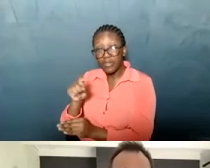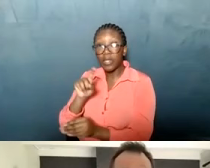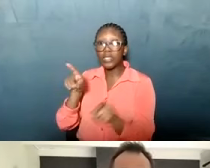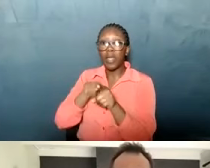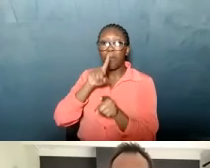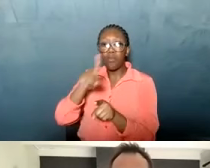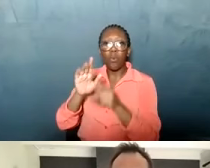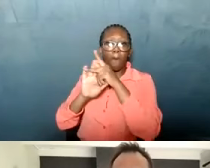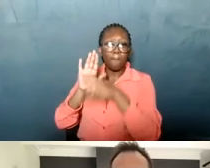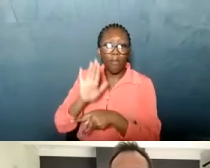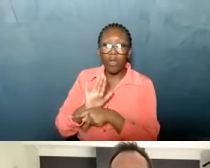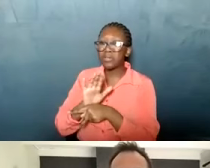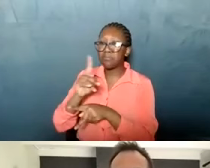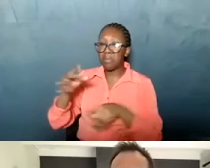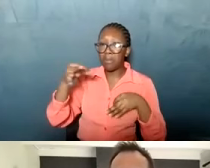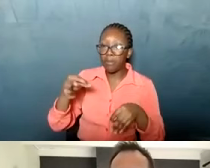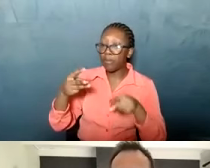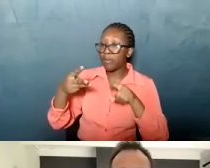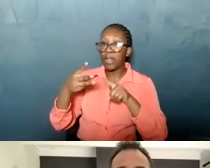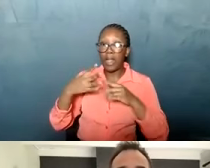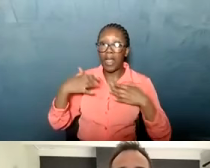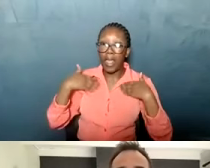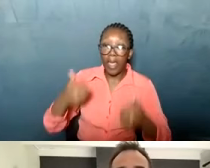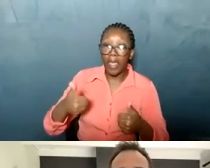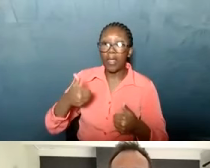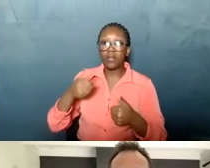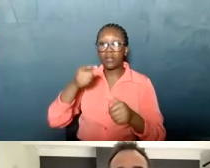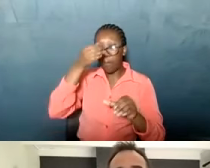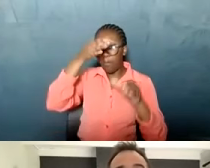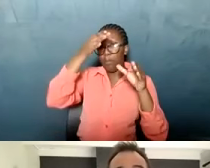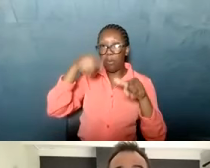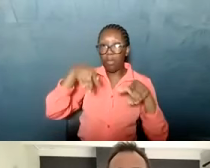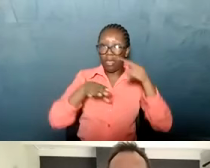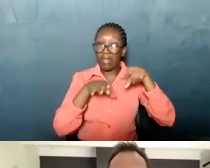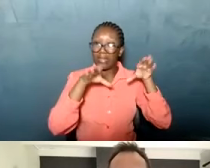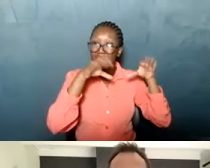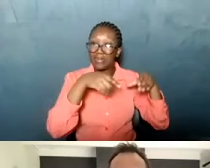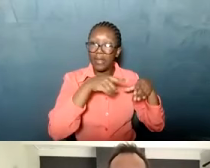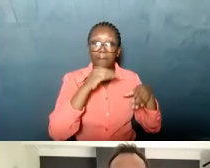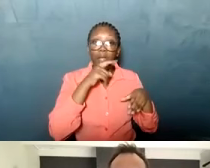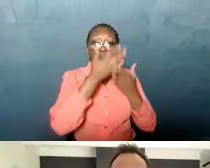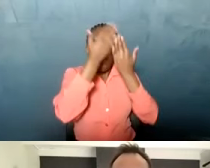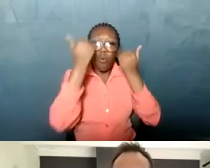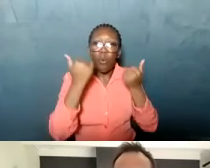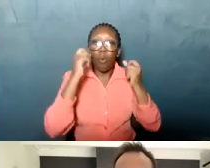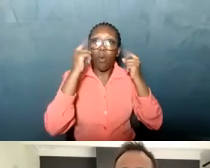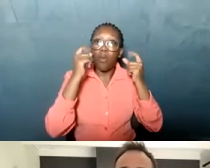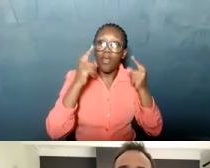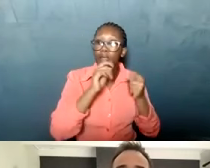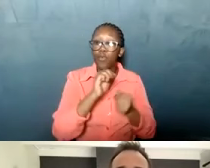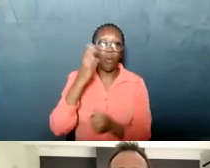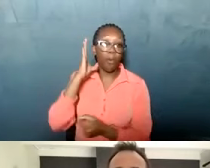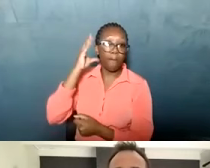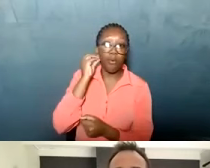even healthcare professionals, there is a persistent lack of awareness about hearing loss. And these problems are